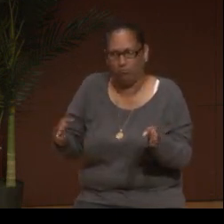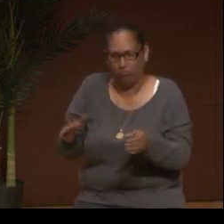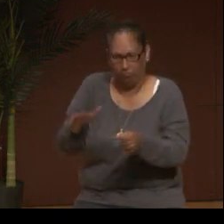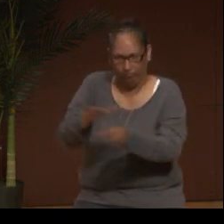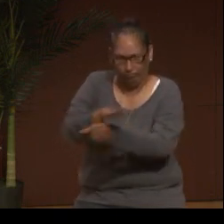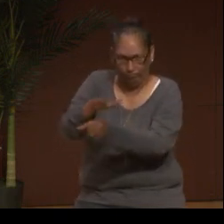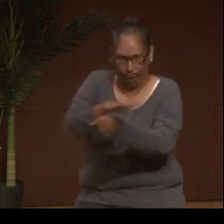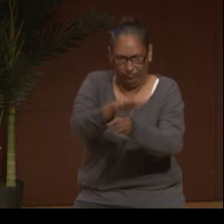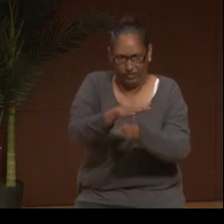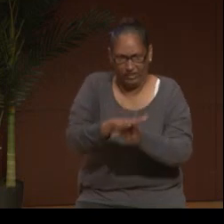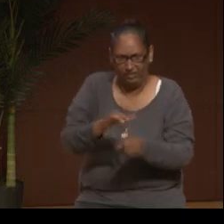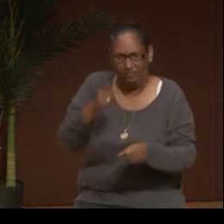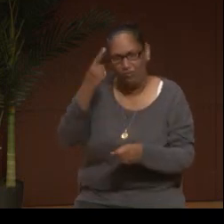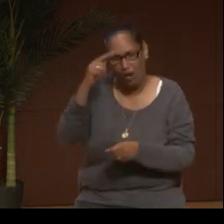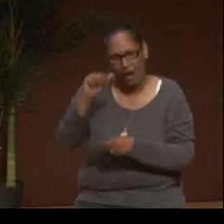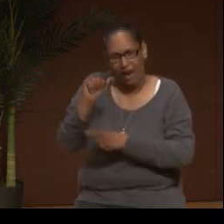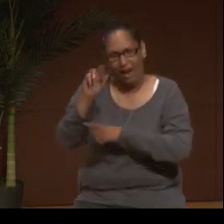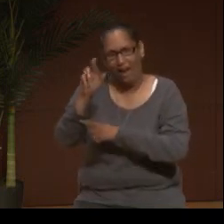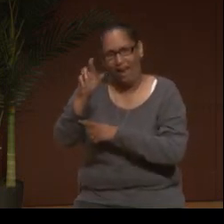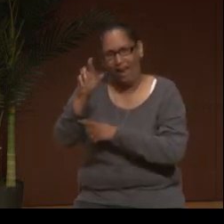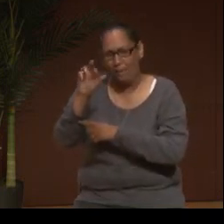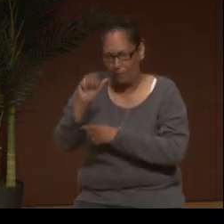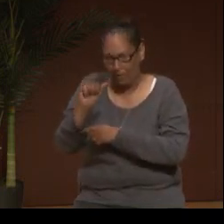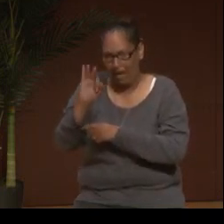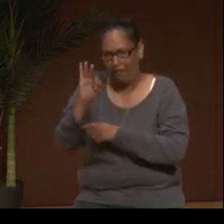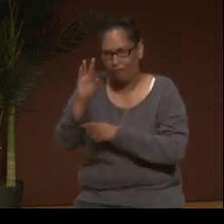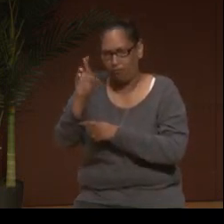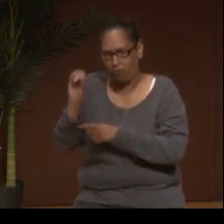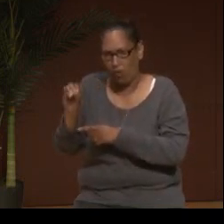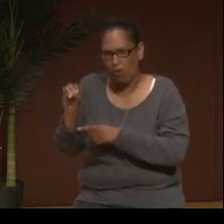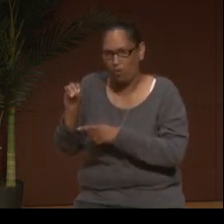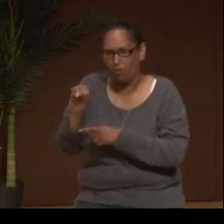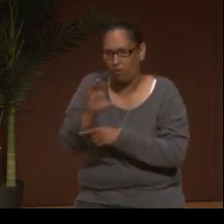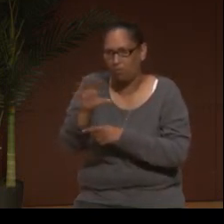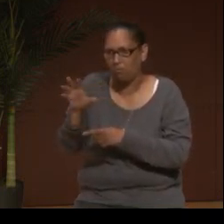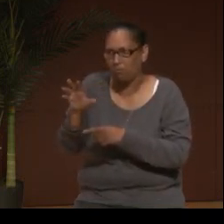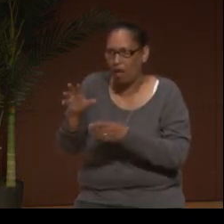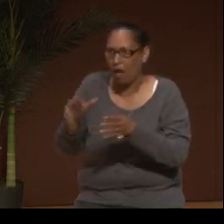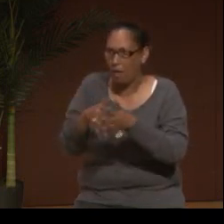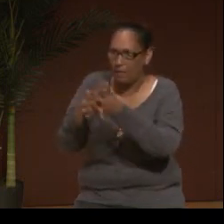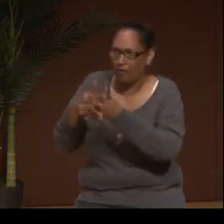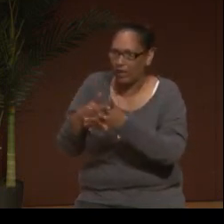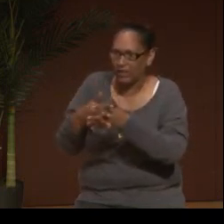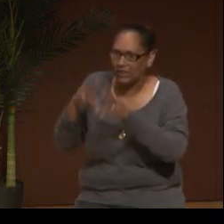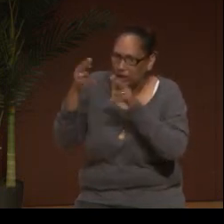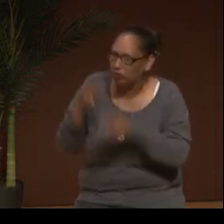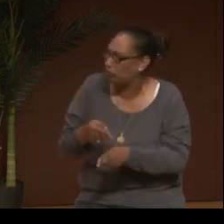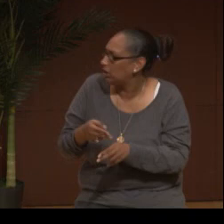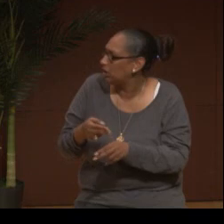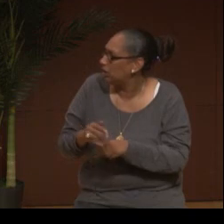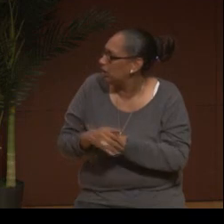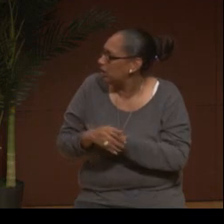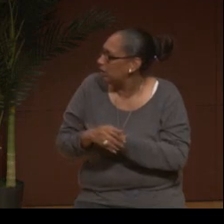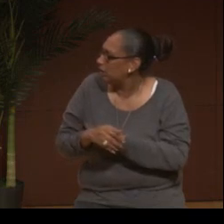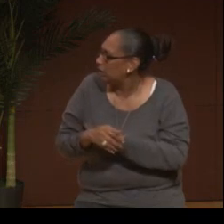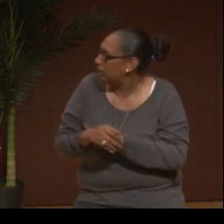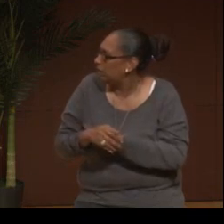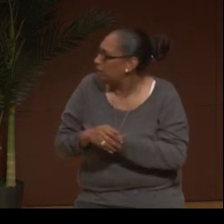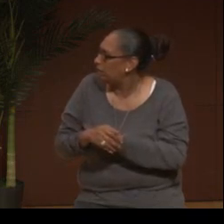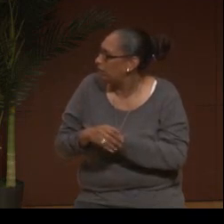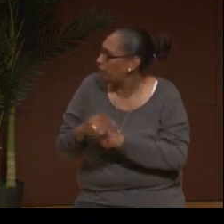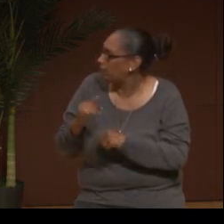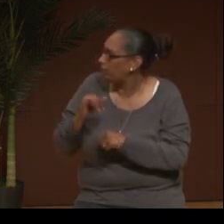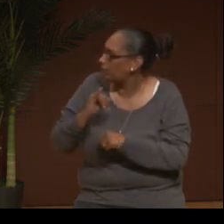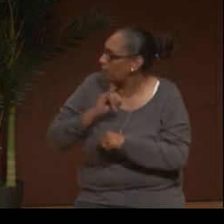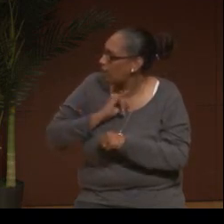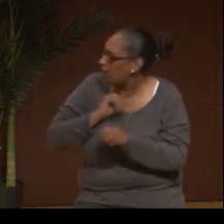particular Afro-Caribbean history. Right? Before ancestry companies were as big as they are now, I,